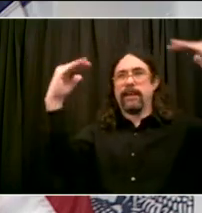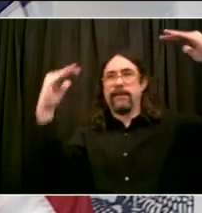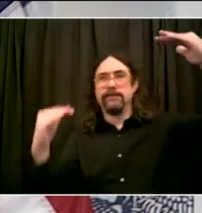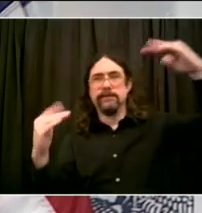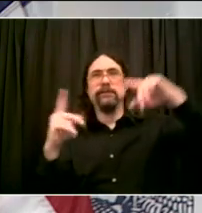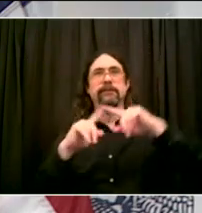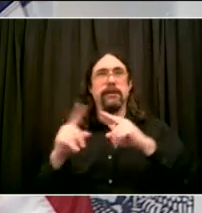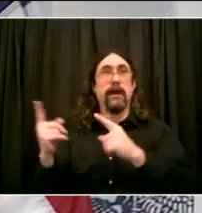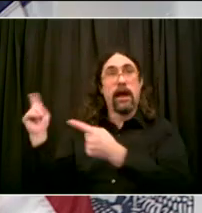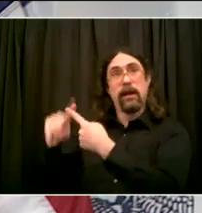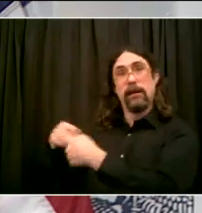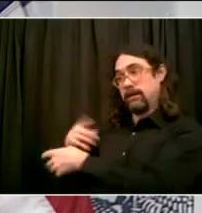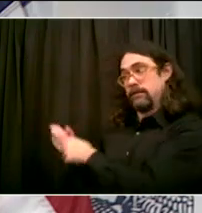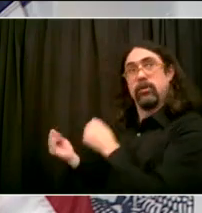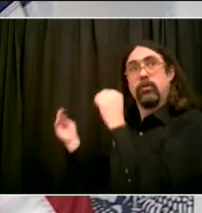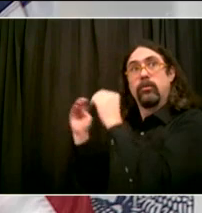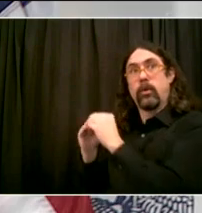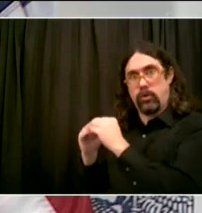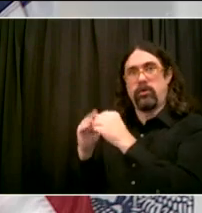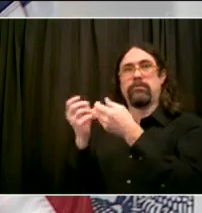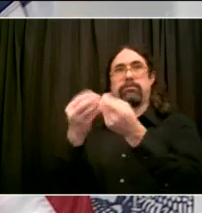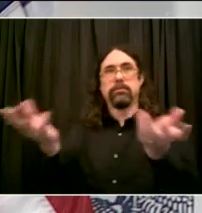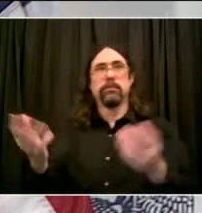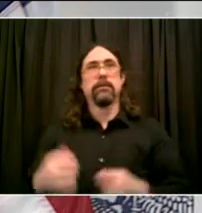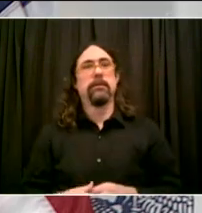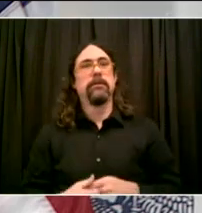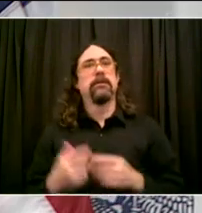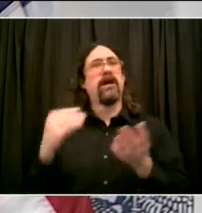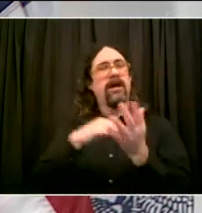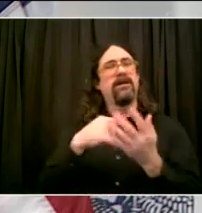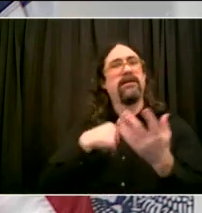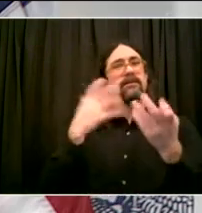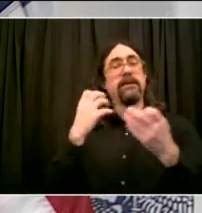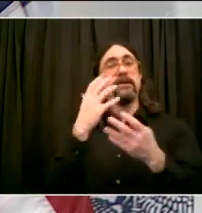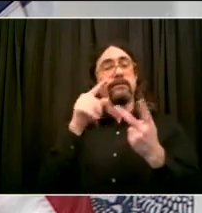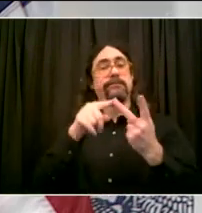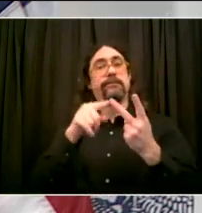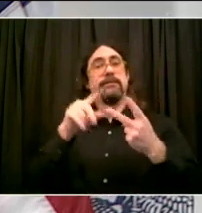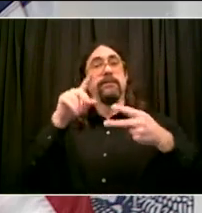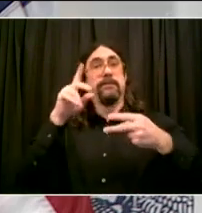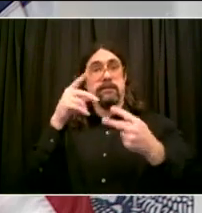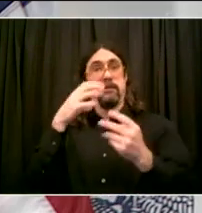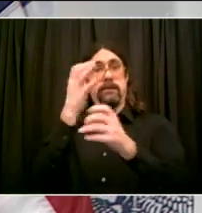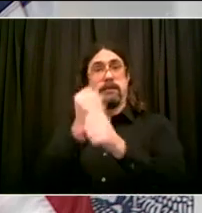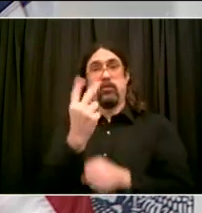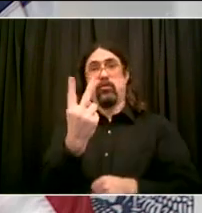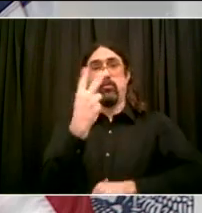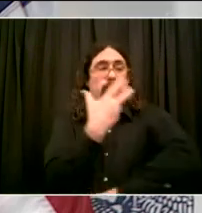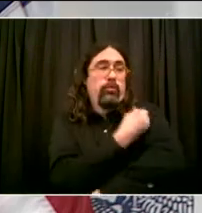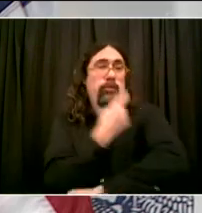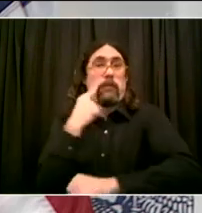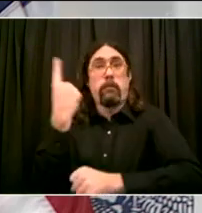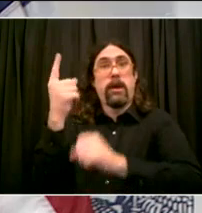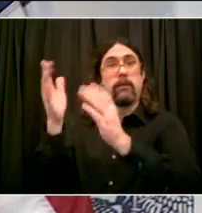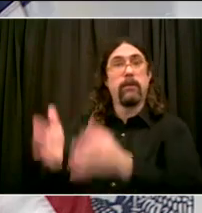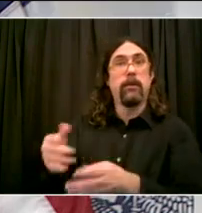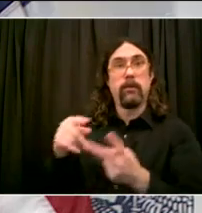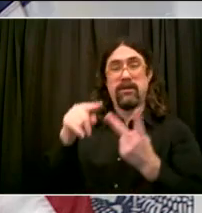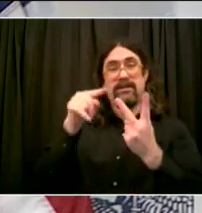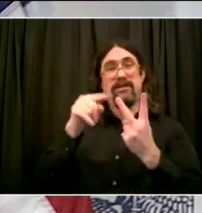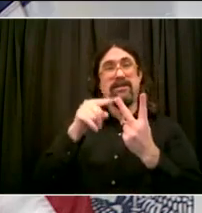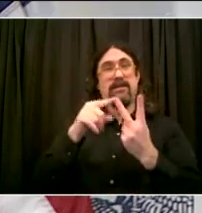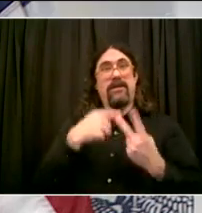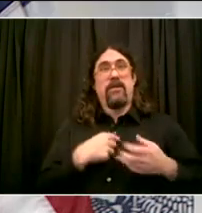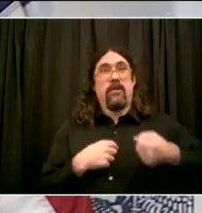national mobilization to increase supply from all the pharmaceutical companies. But in the meantime, we're trying to make this as even